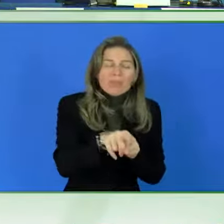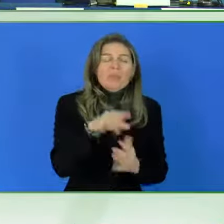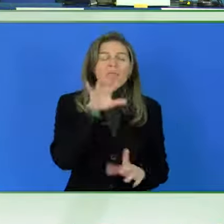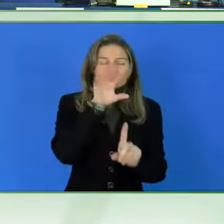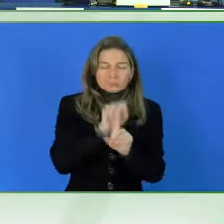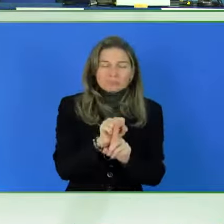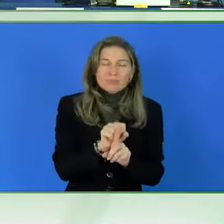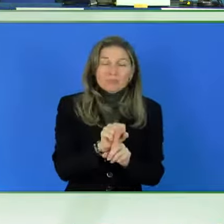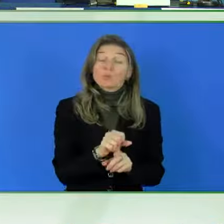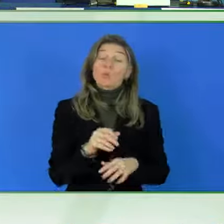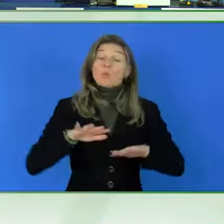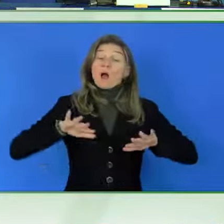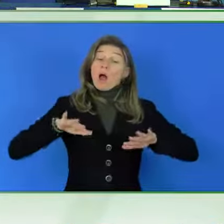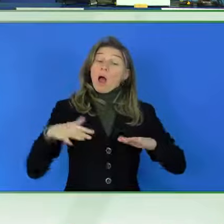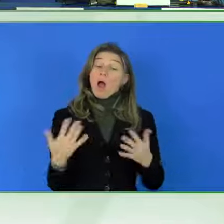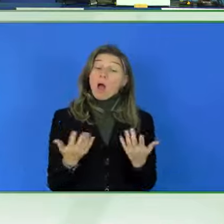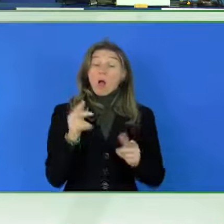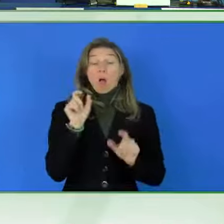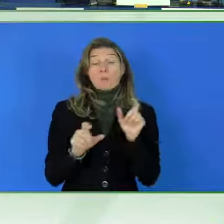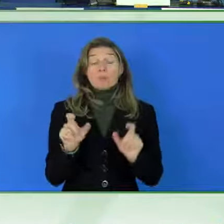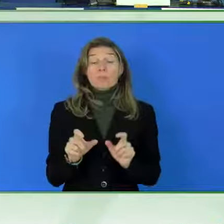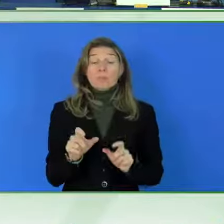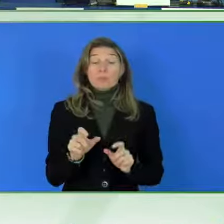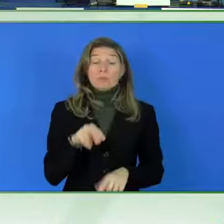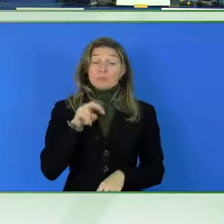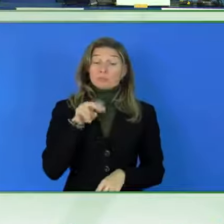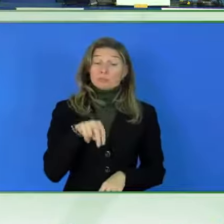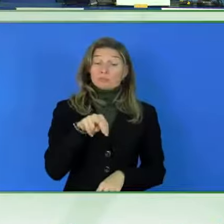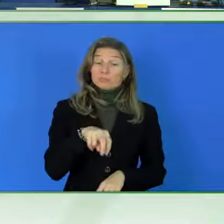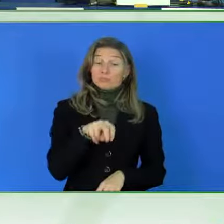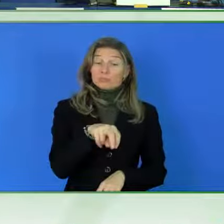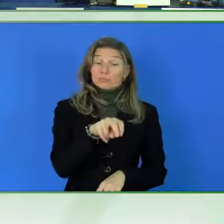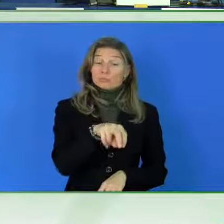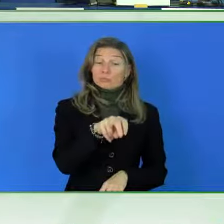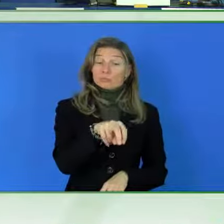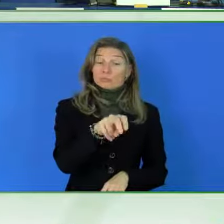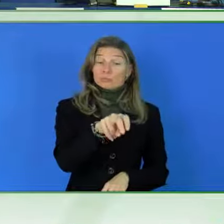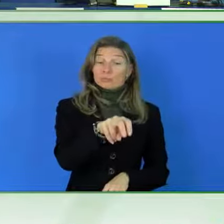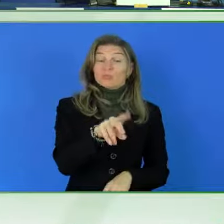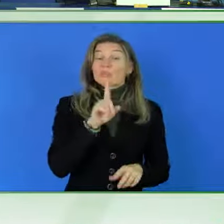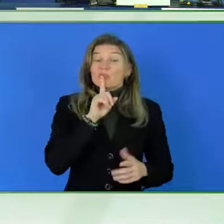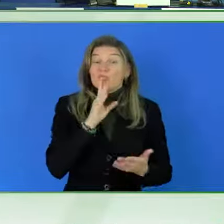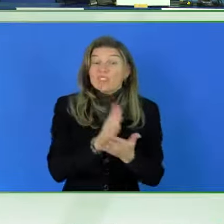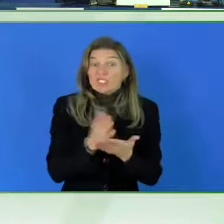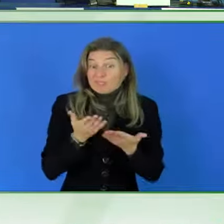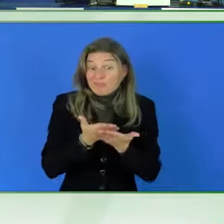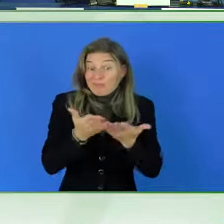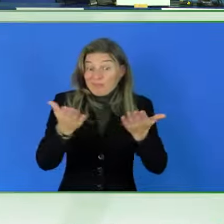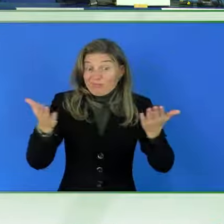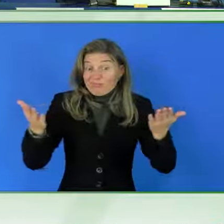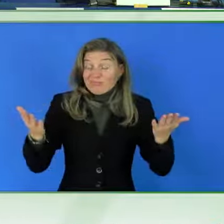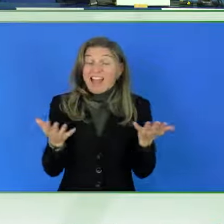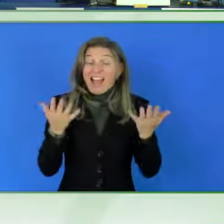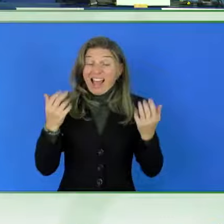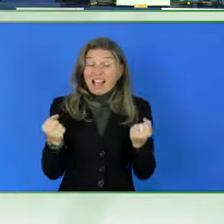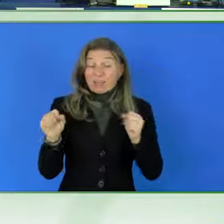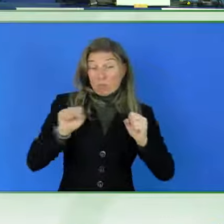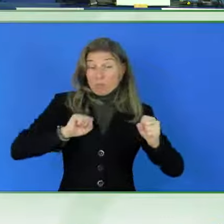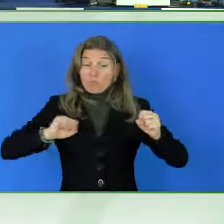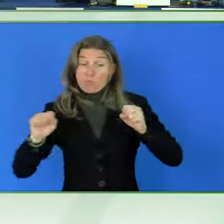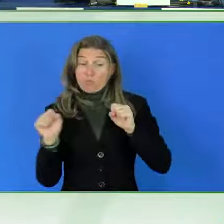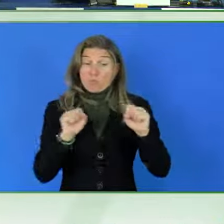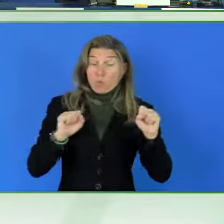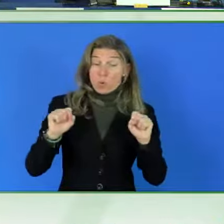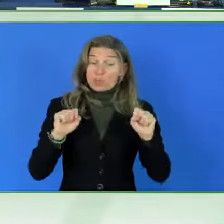us, everybody here, I think, is already carrying around the motion sensors that we require to